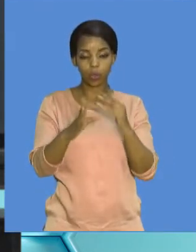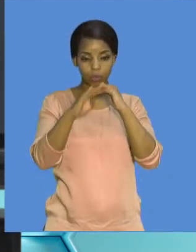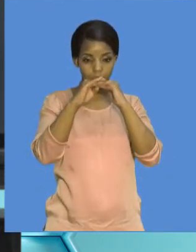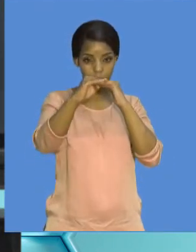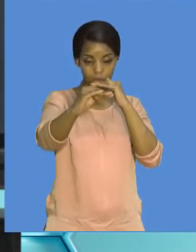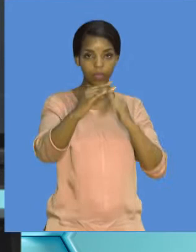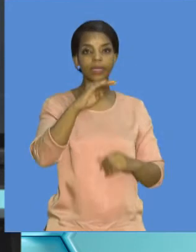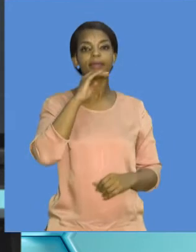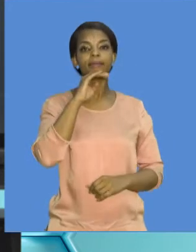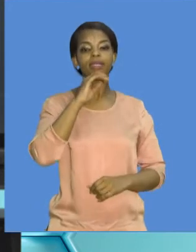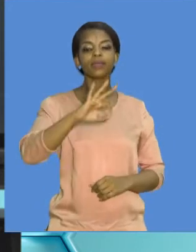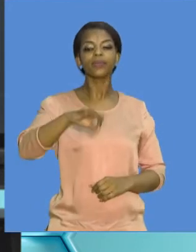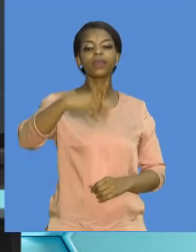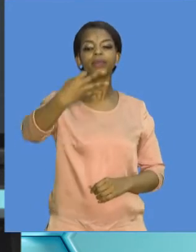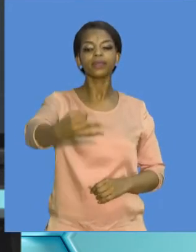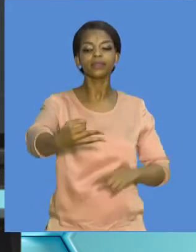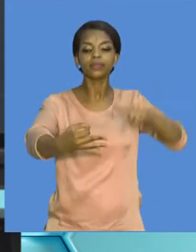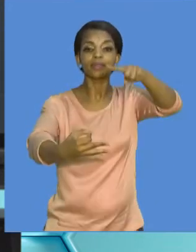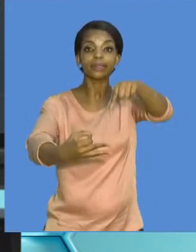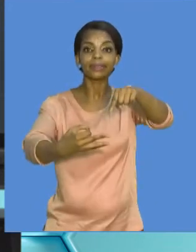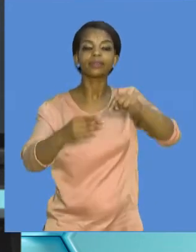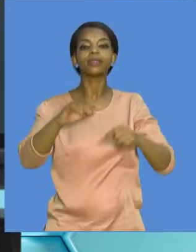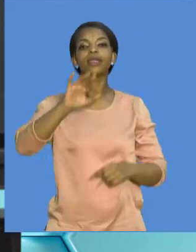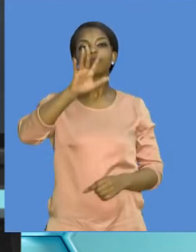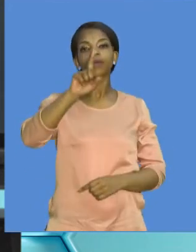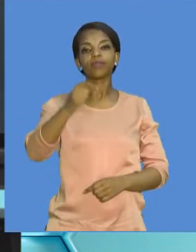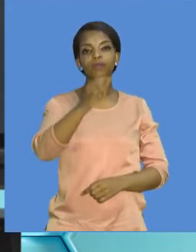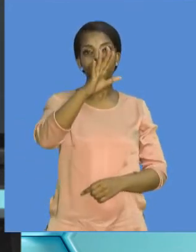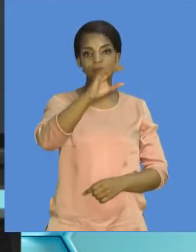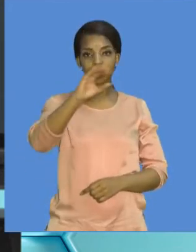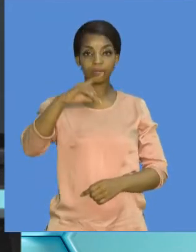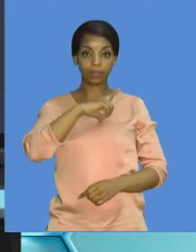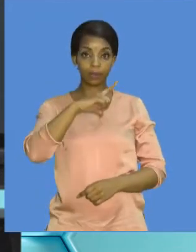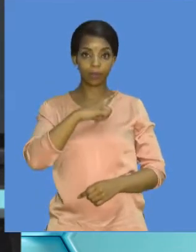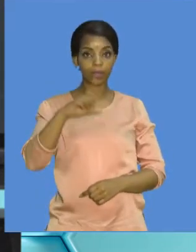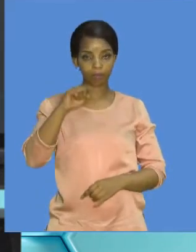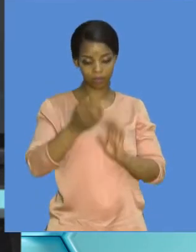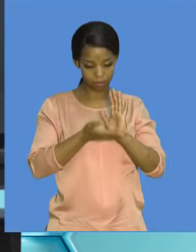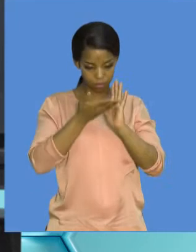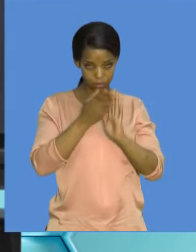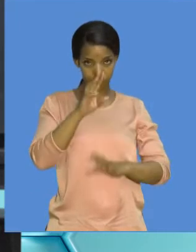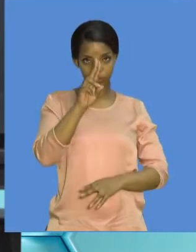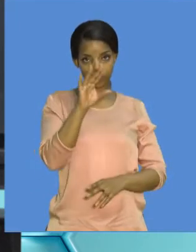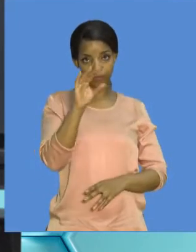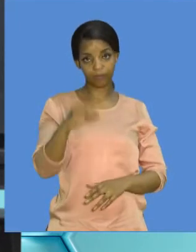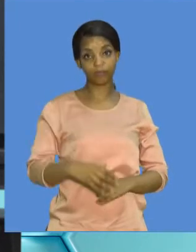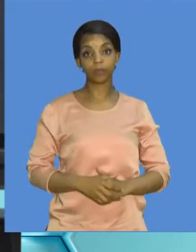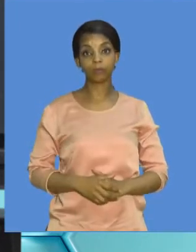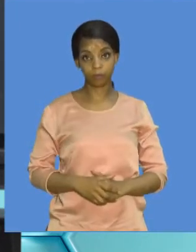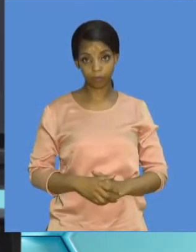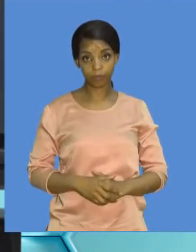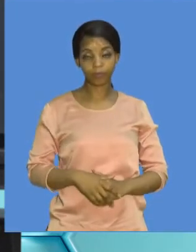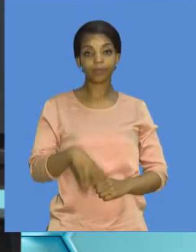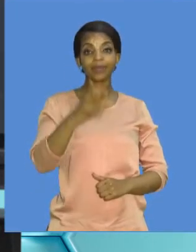now be 5,500 because it must increase with 250. That's if it will be